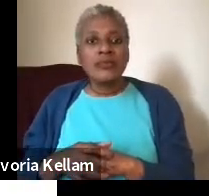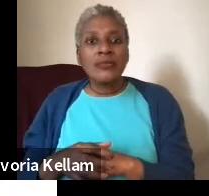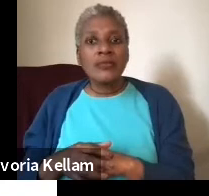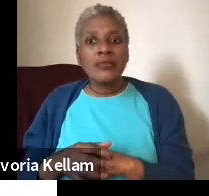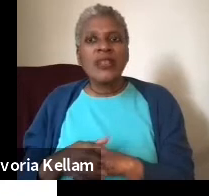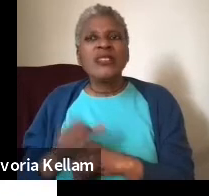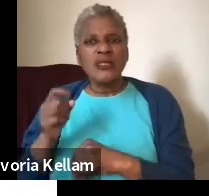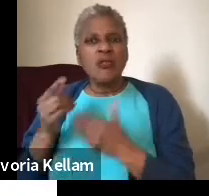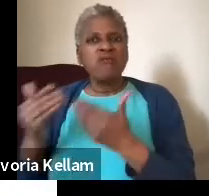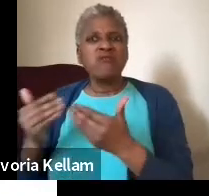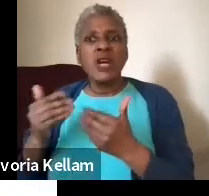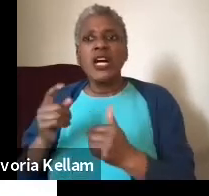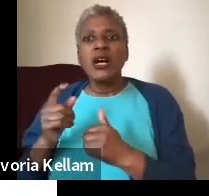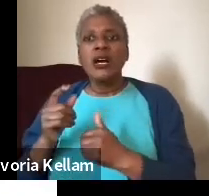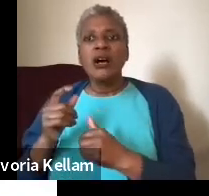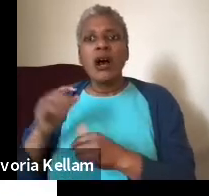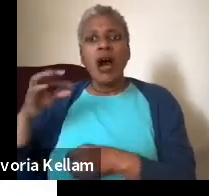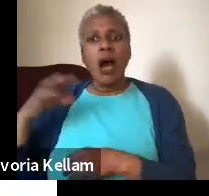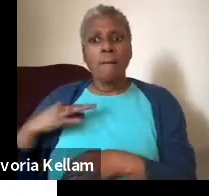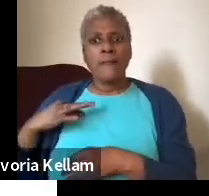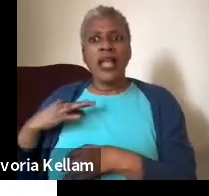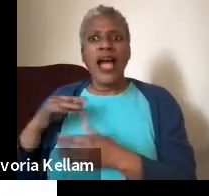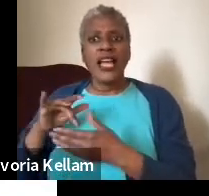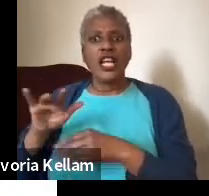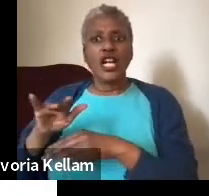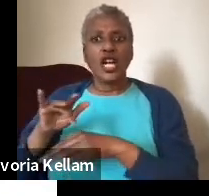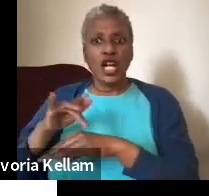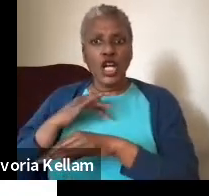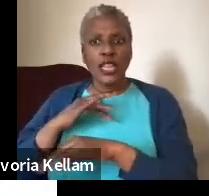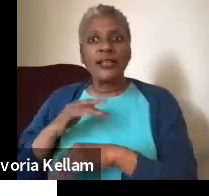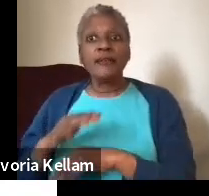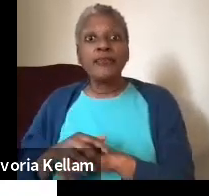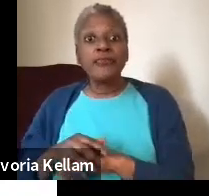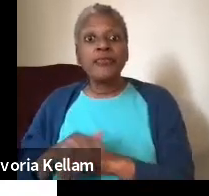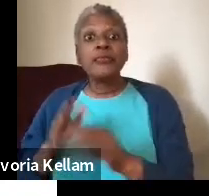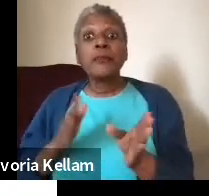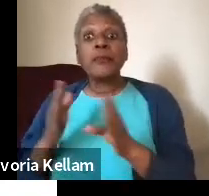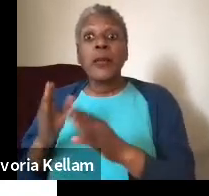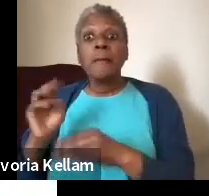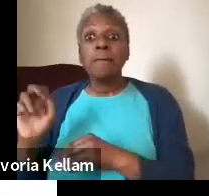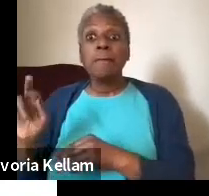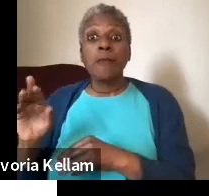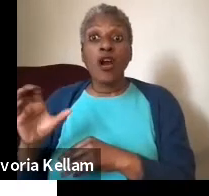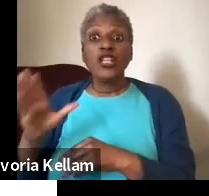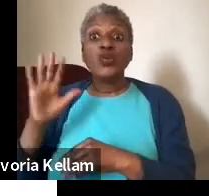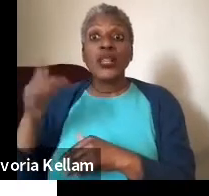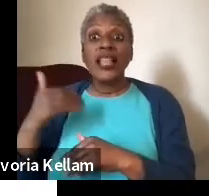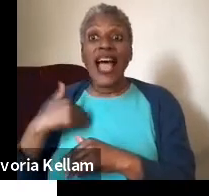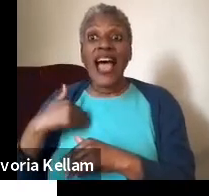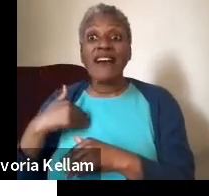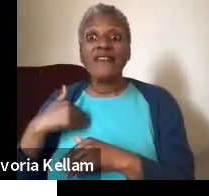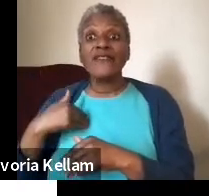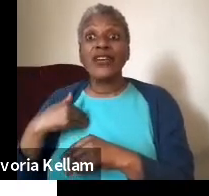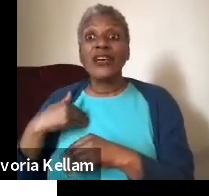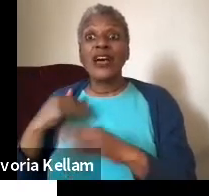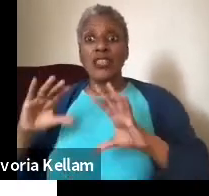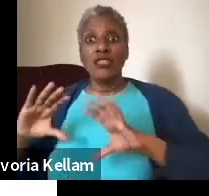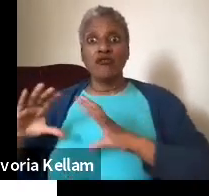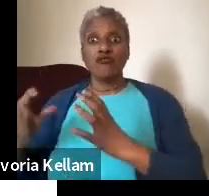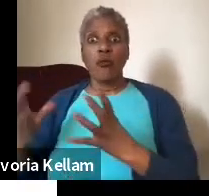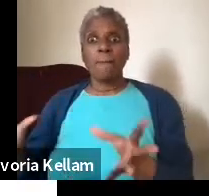early. So in March and April, as I mentioned before, we'll have our candidate forums, which will be virtual,